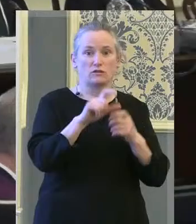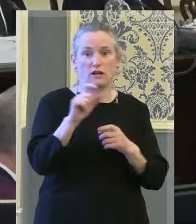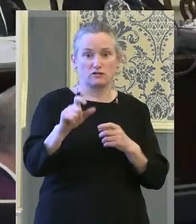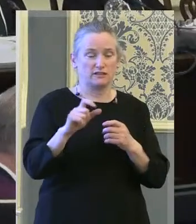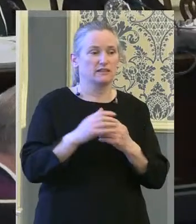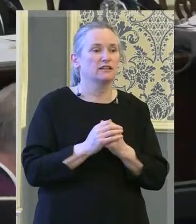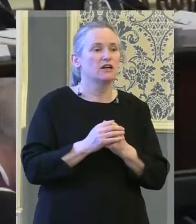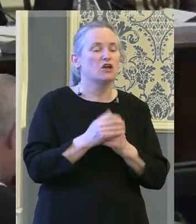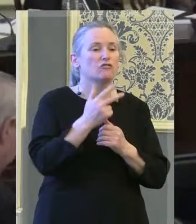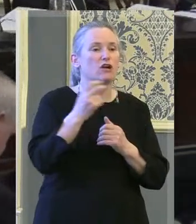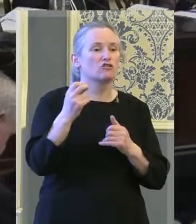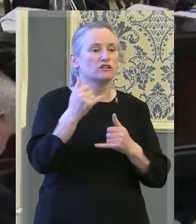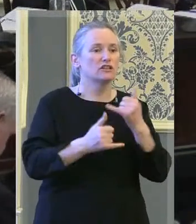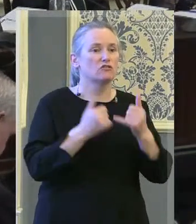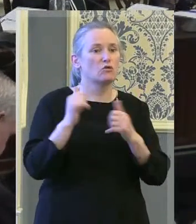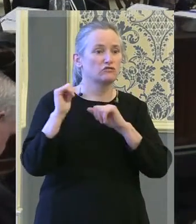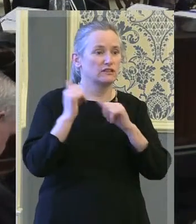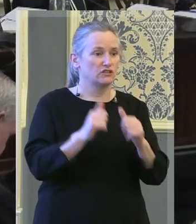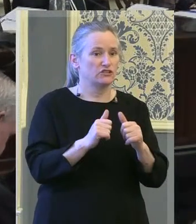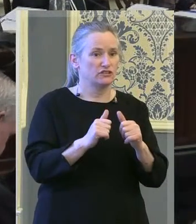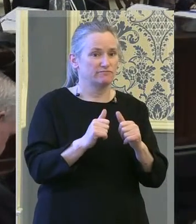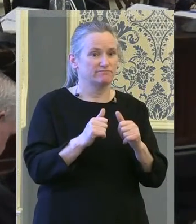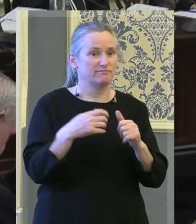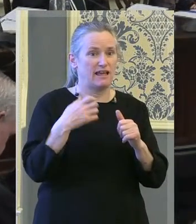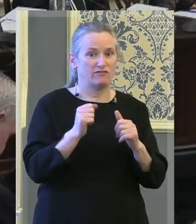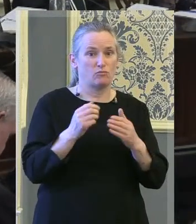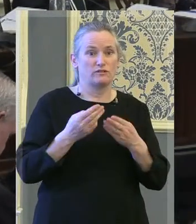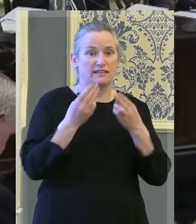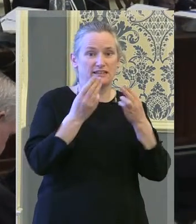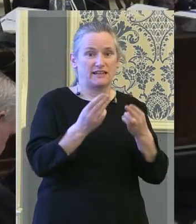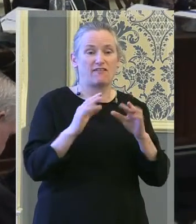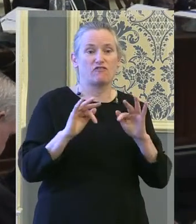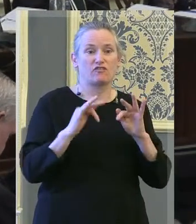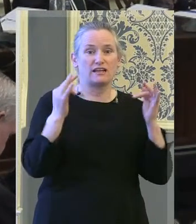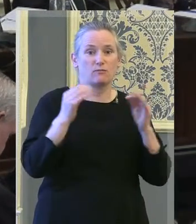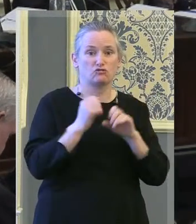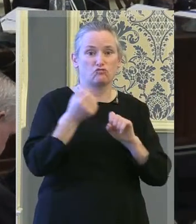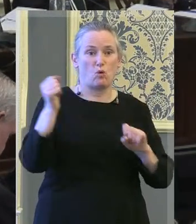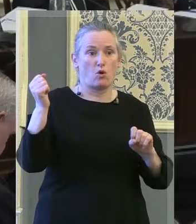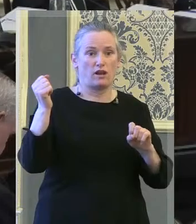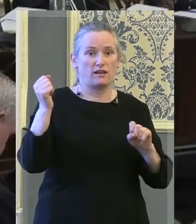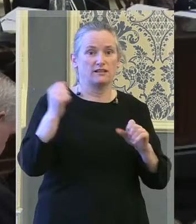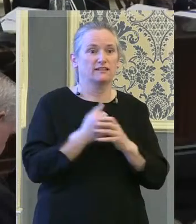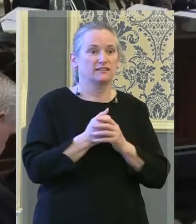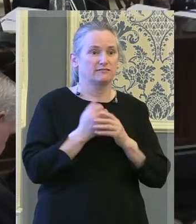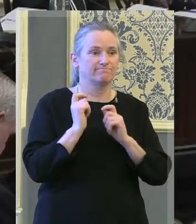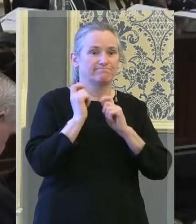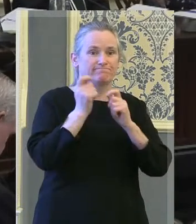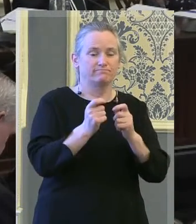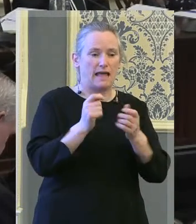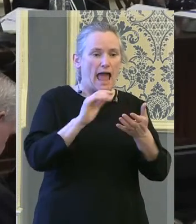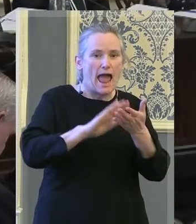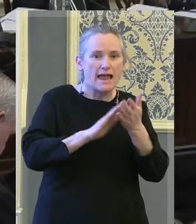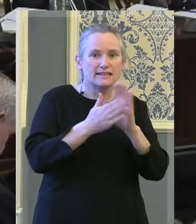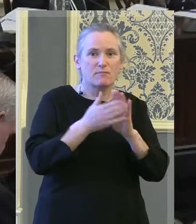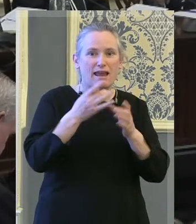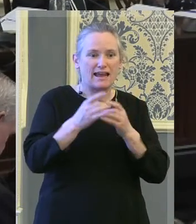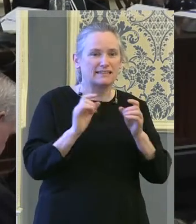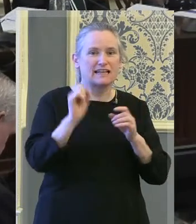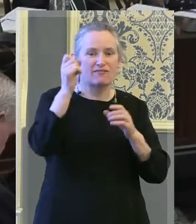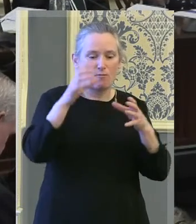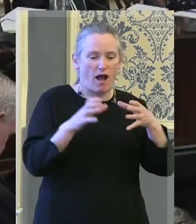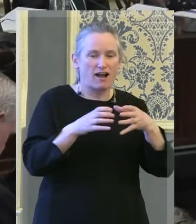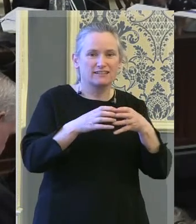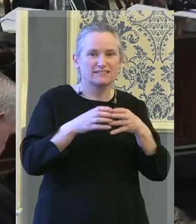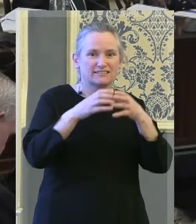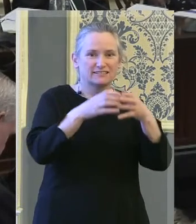The 300-year-old tradition that we have of presenting the Freedom Scroll in an engraved, handmade silver box has now